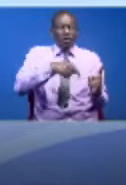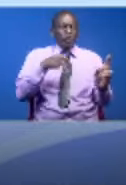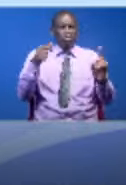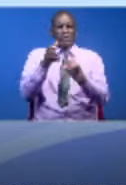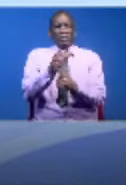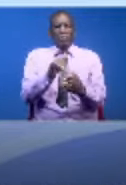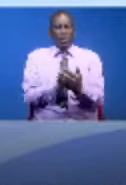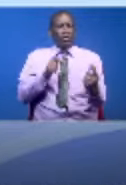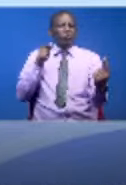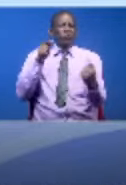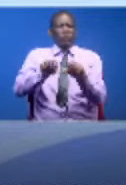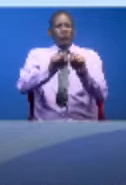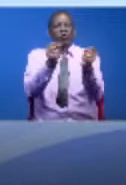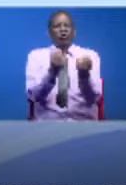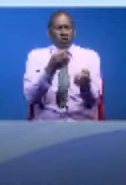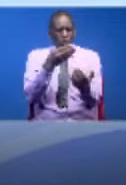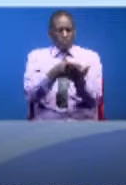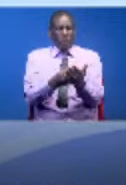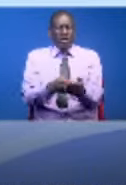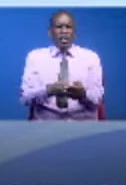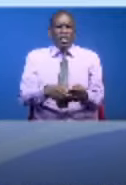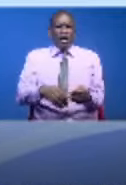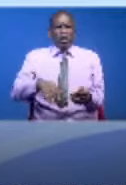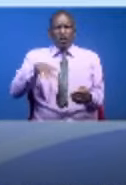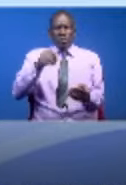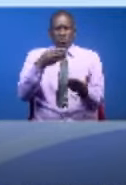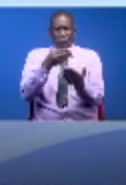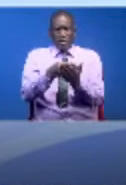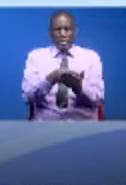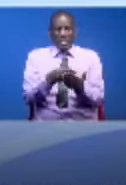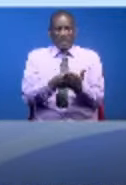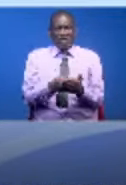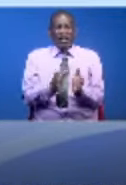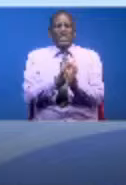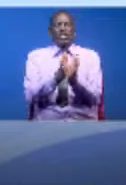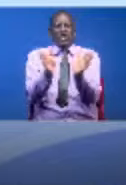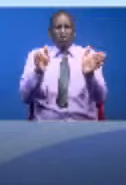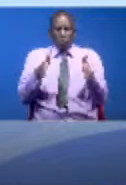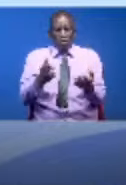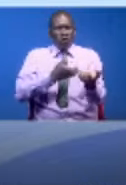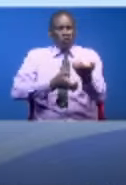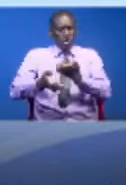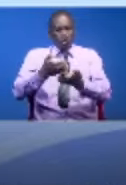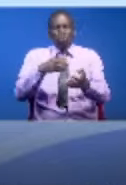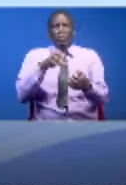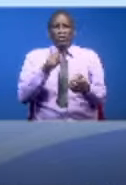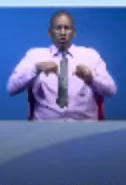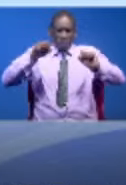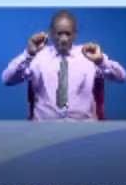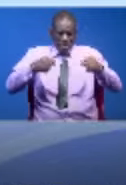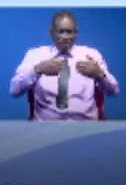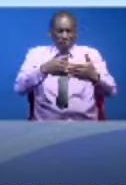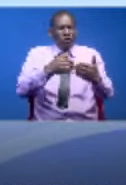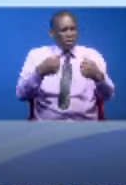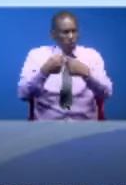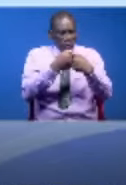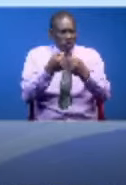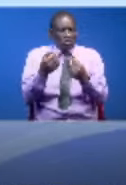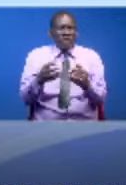of driving social financing and affordable financing in a wider part of the economy. So yes, initially there's a challenge.